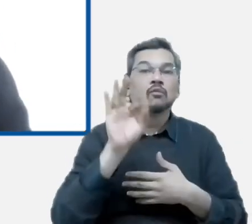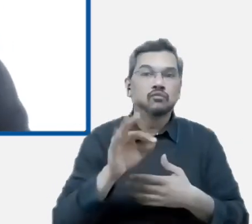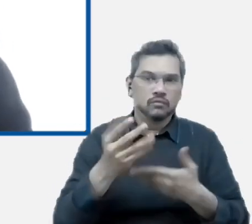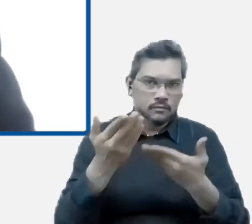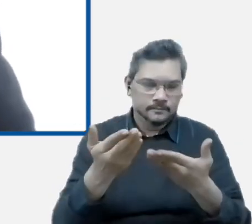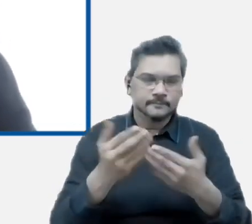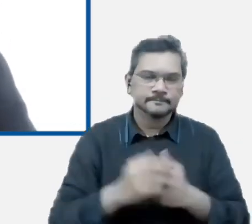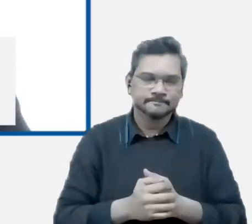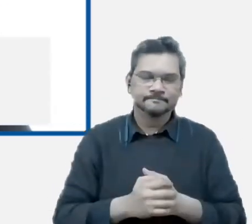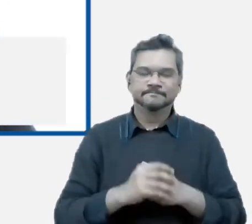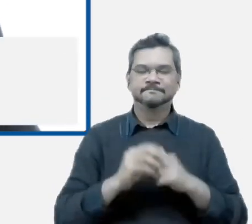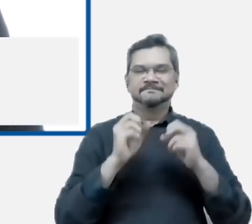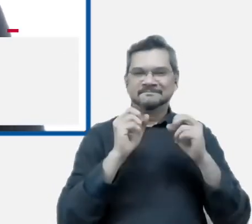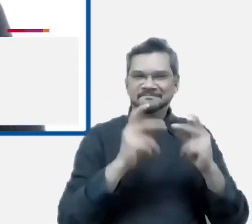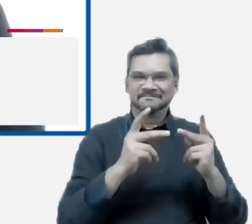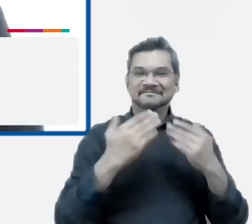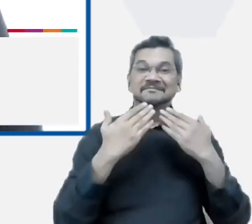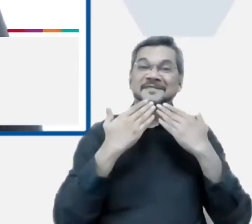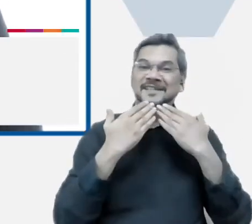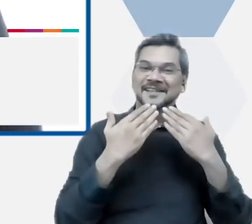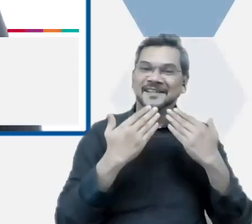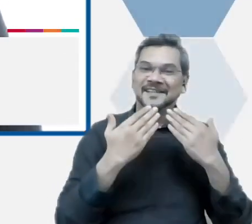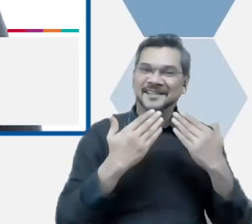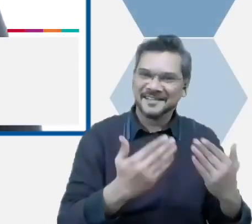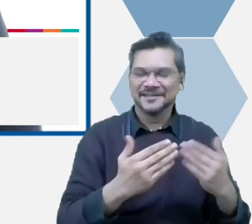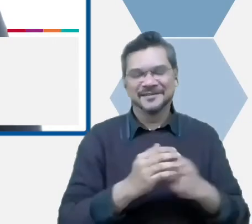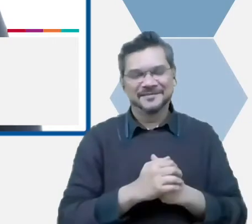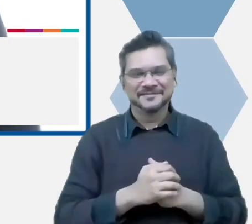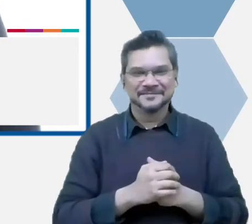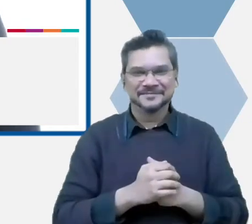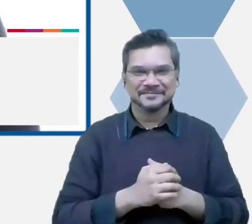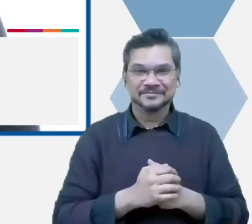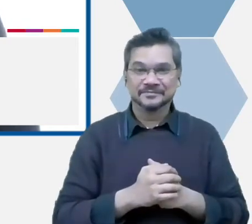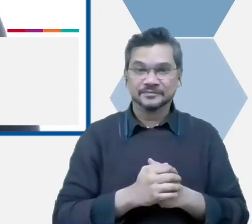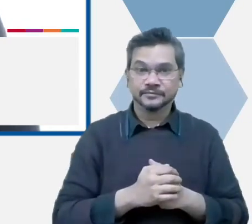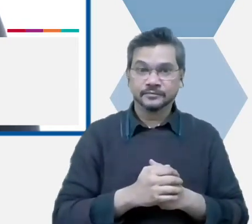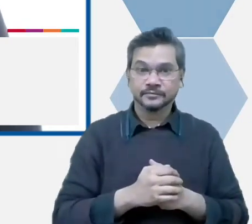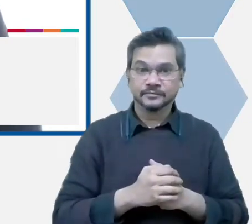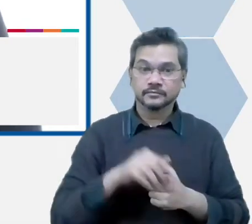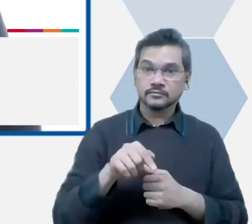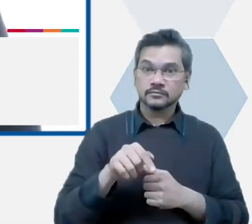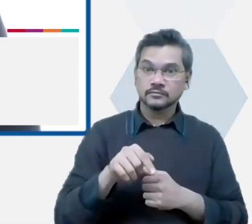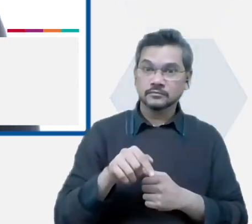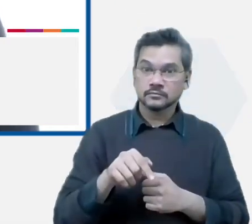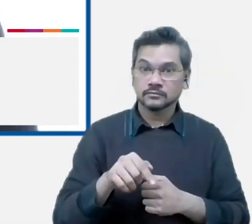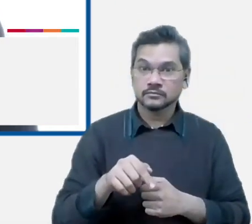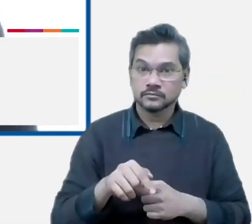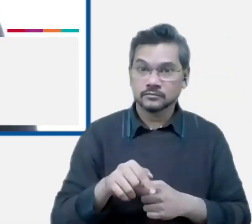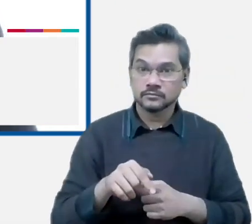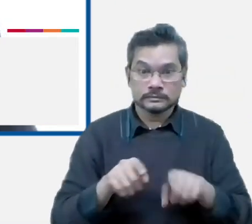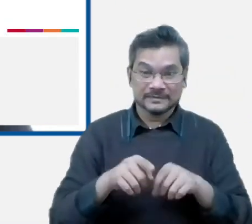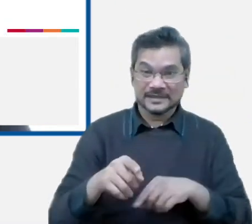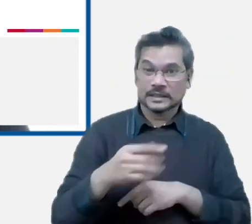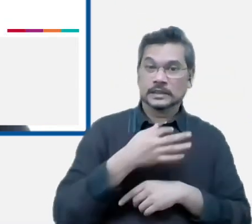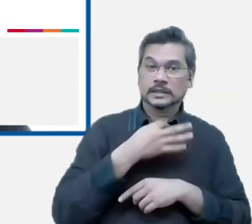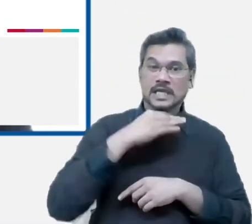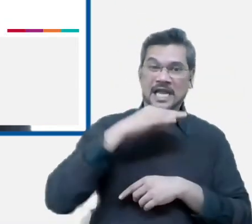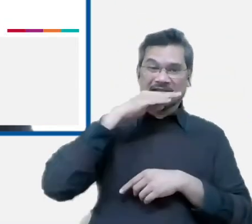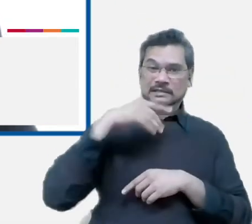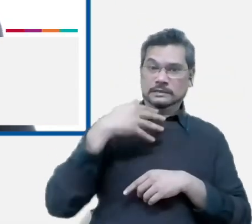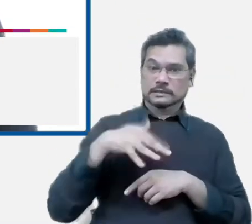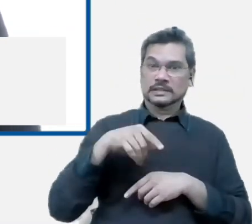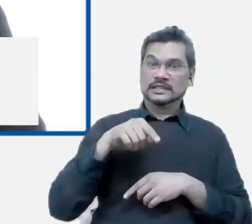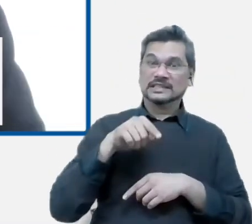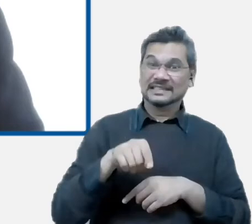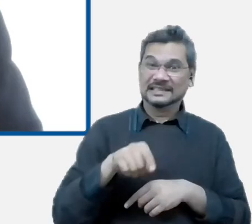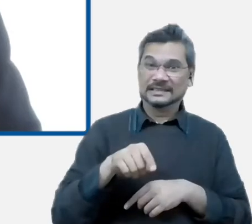the opportunity. Two things. I think number one is the transboundary nature of risk. As we all understand, I think we are